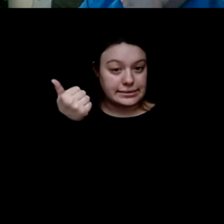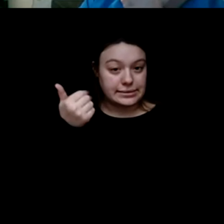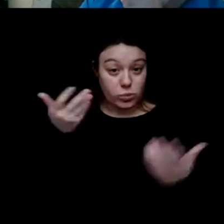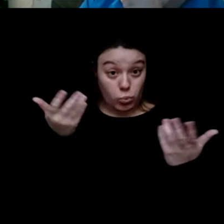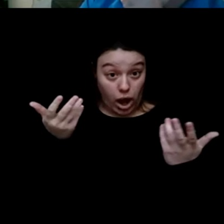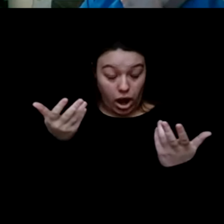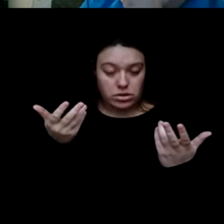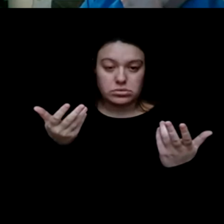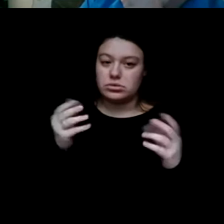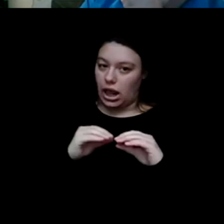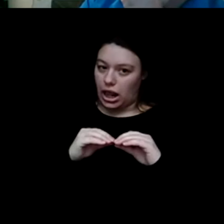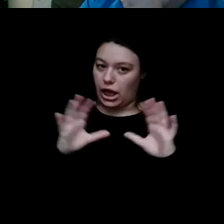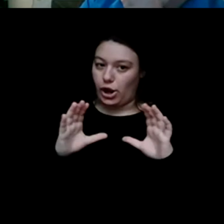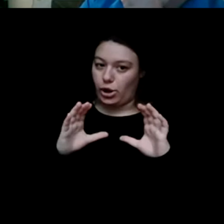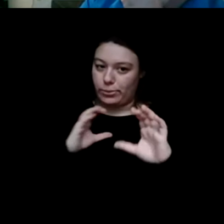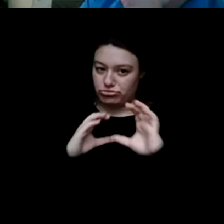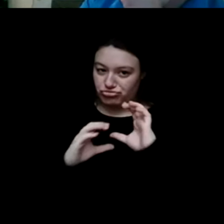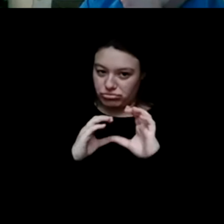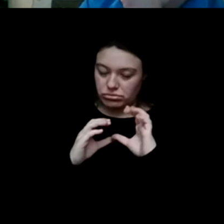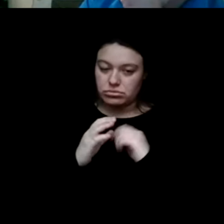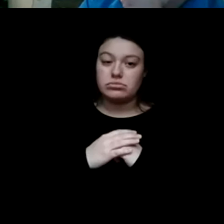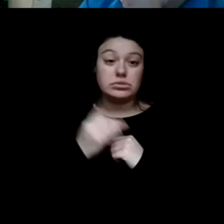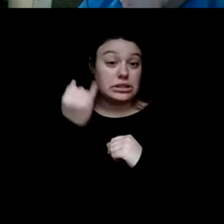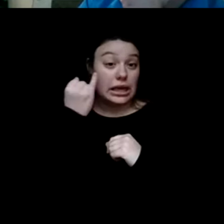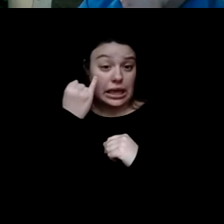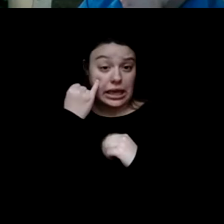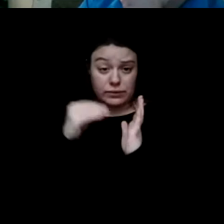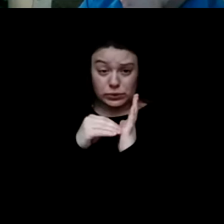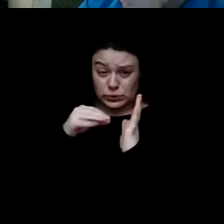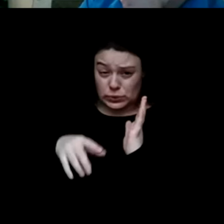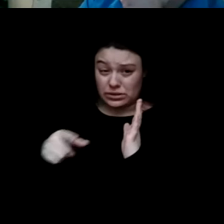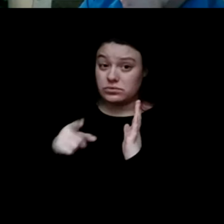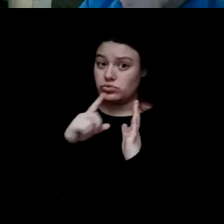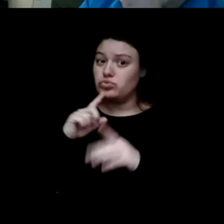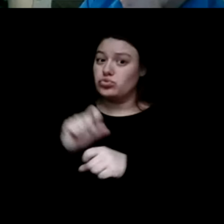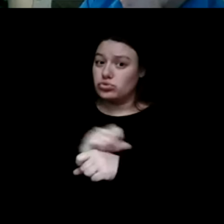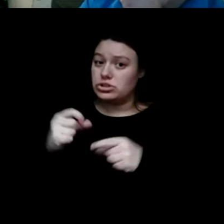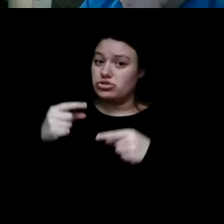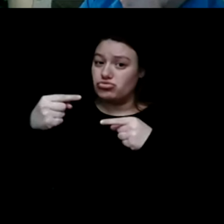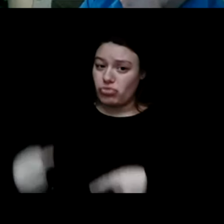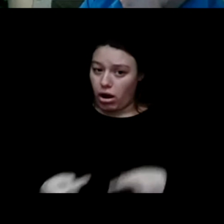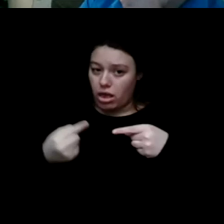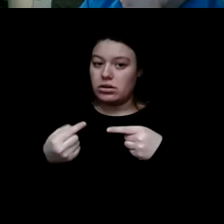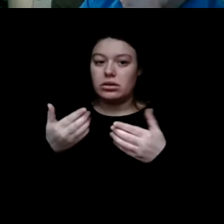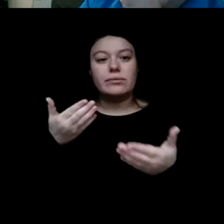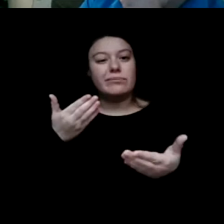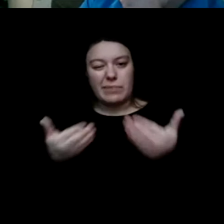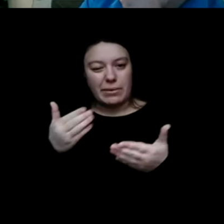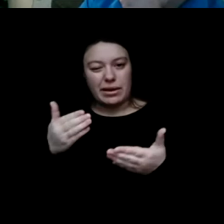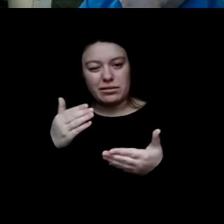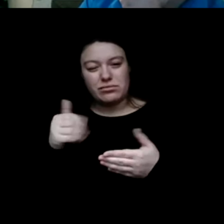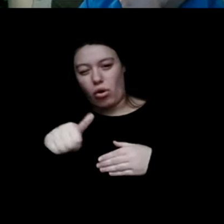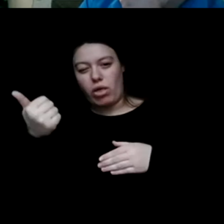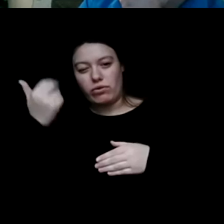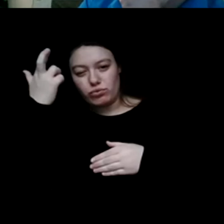clear communications. Now, if a student is really struggling, there might be other reasons why they're struggling. They might be struggling in